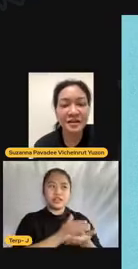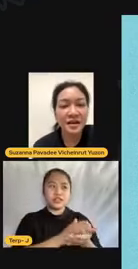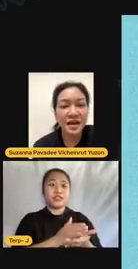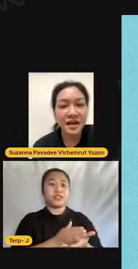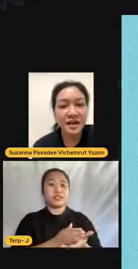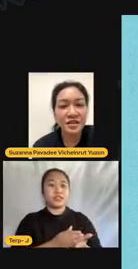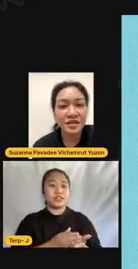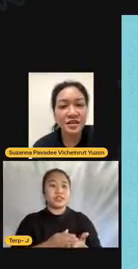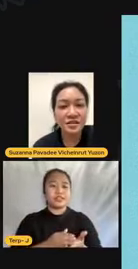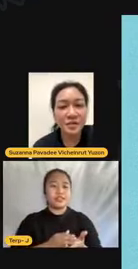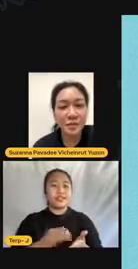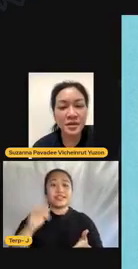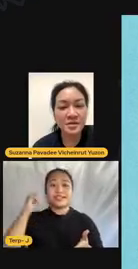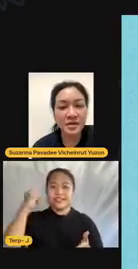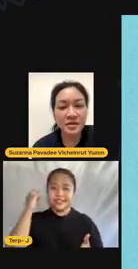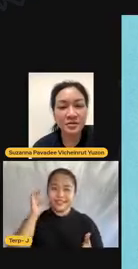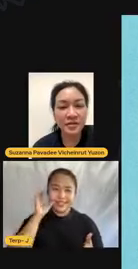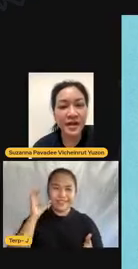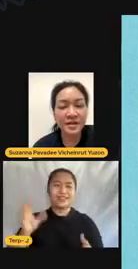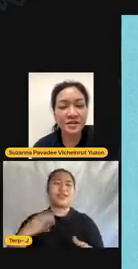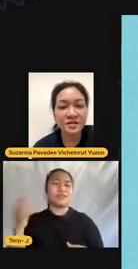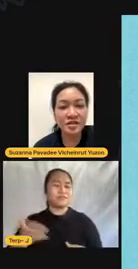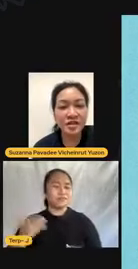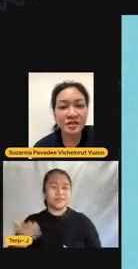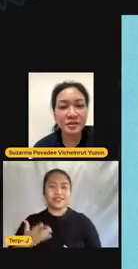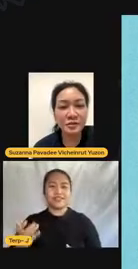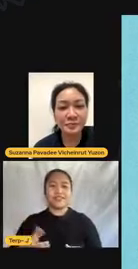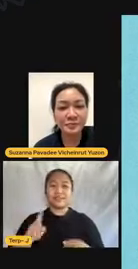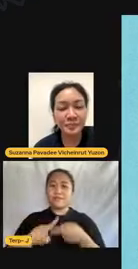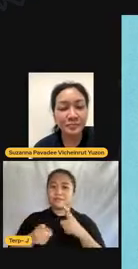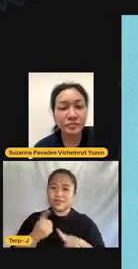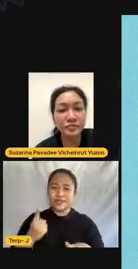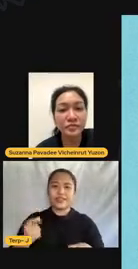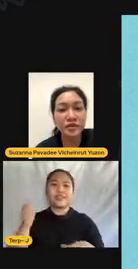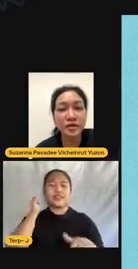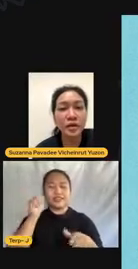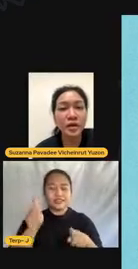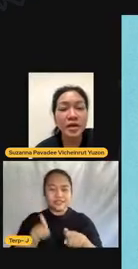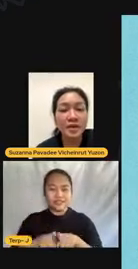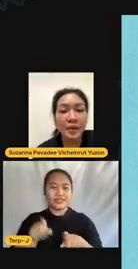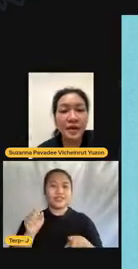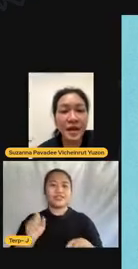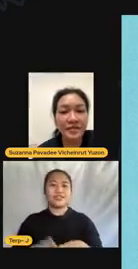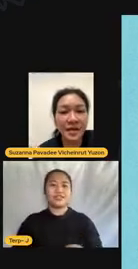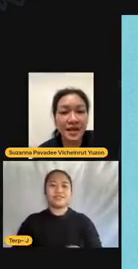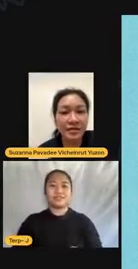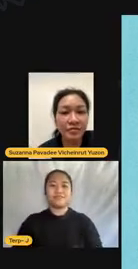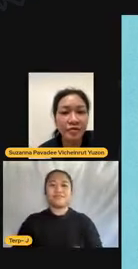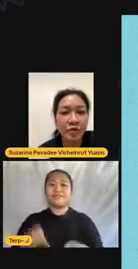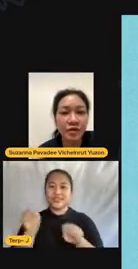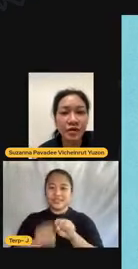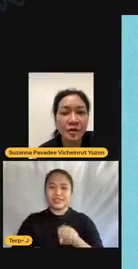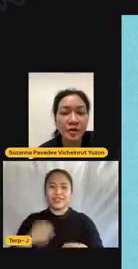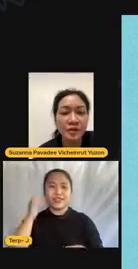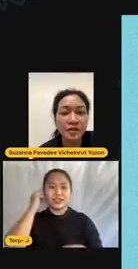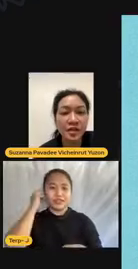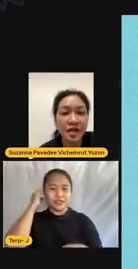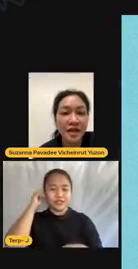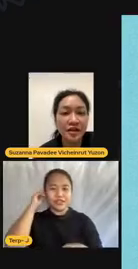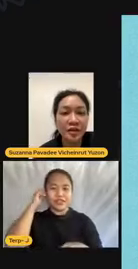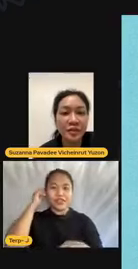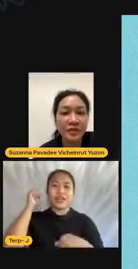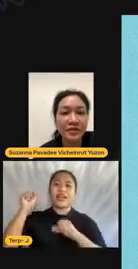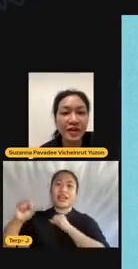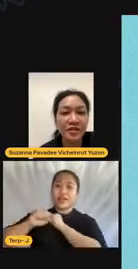unconditionally. And she's just an amazing friend and sister, too. So be an advocate for not only